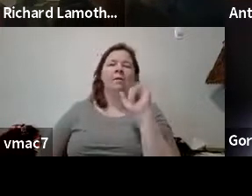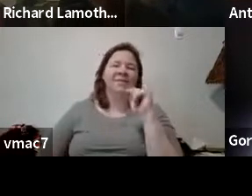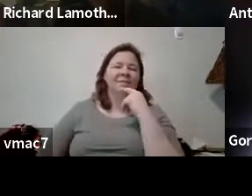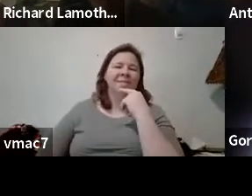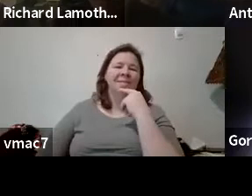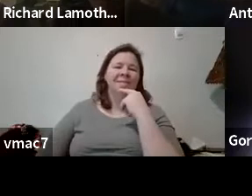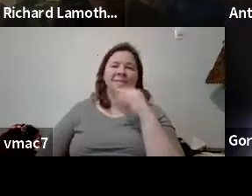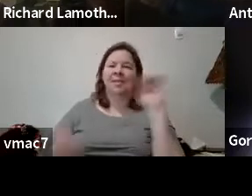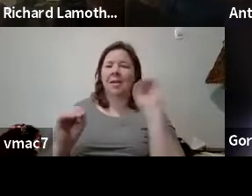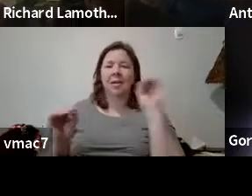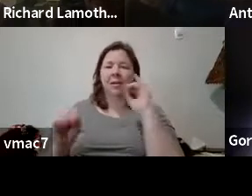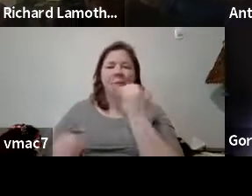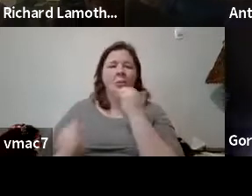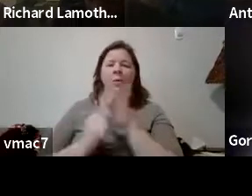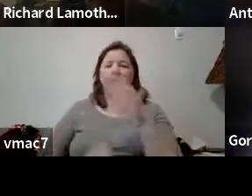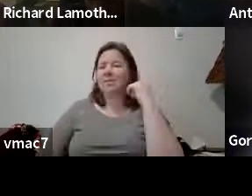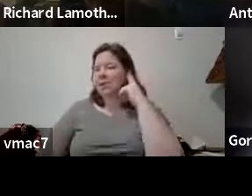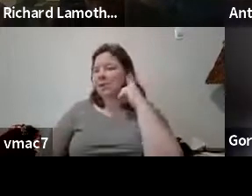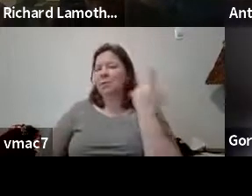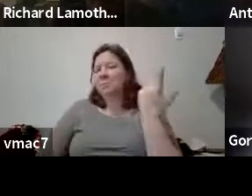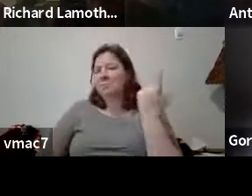Nothing wrong with his ears though.